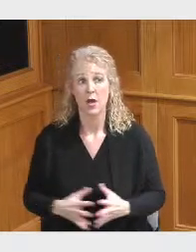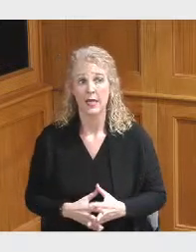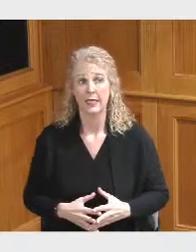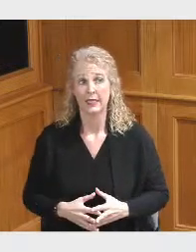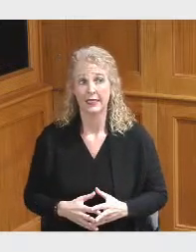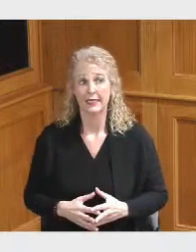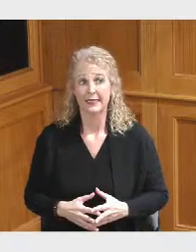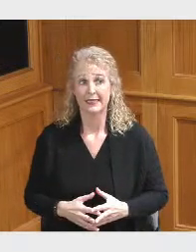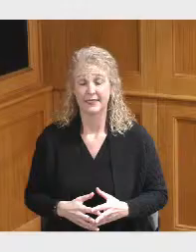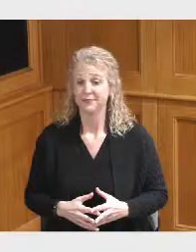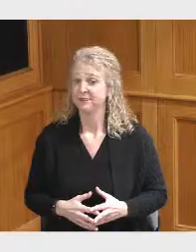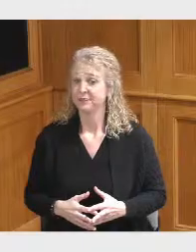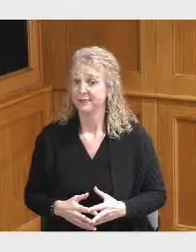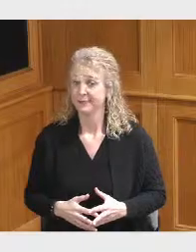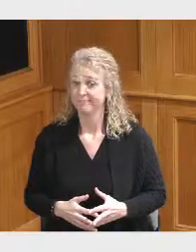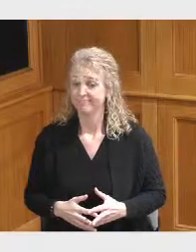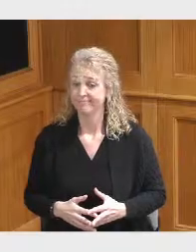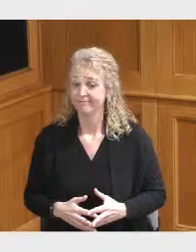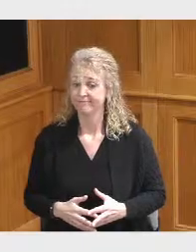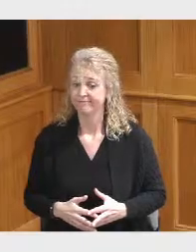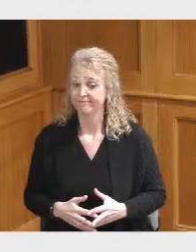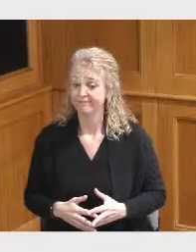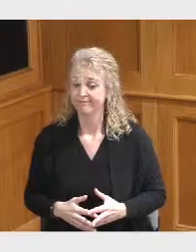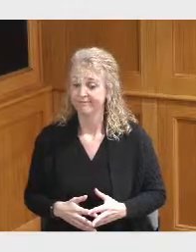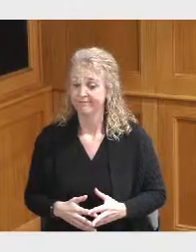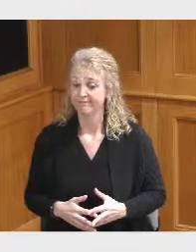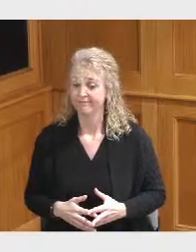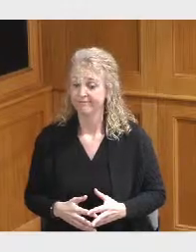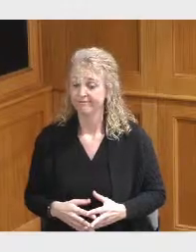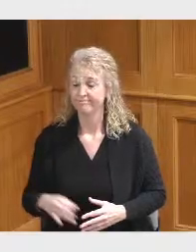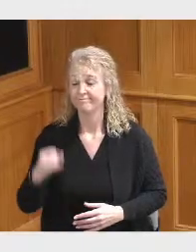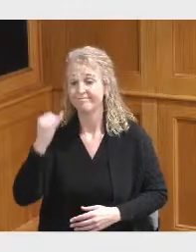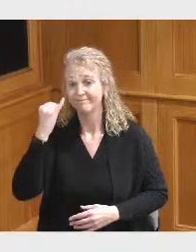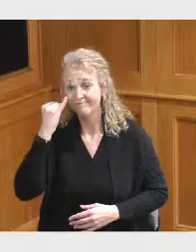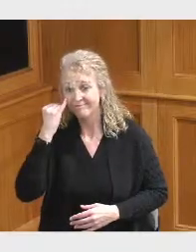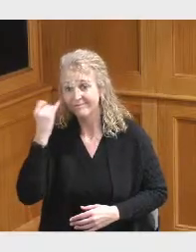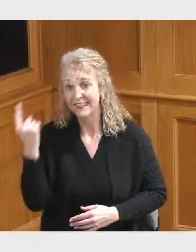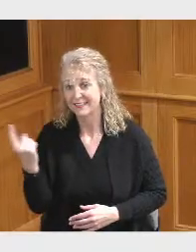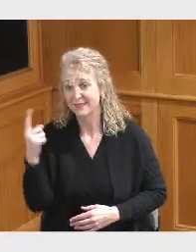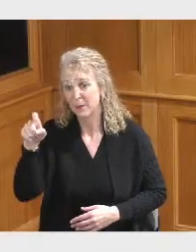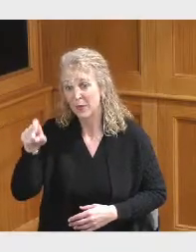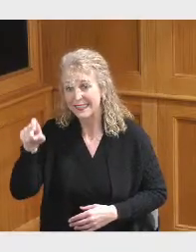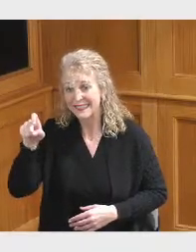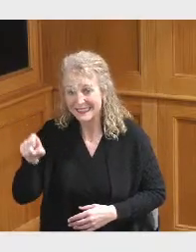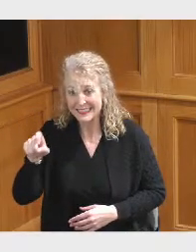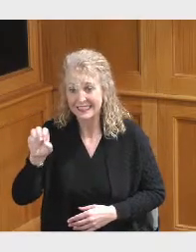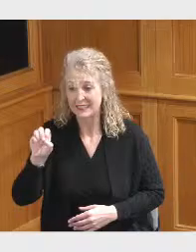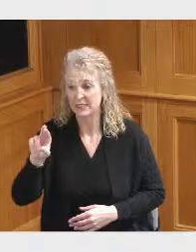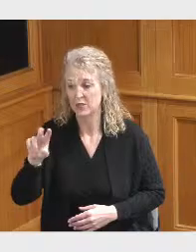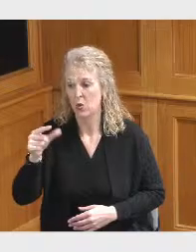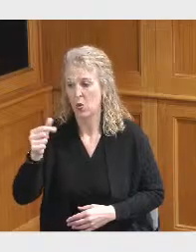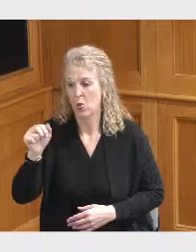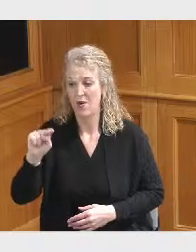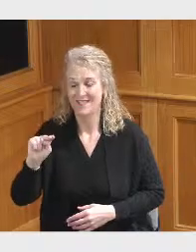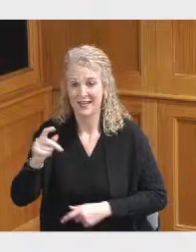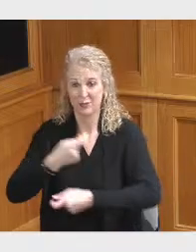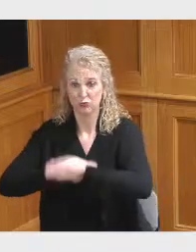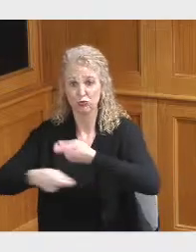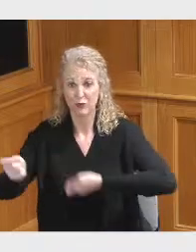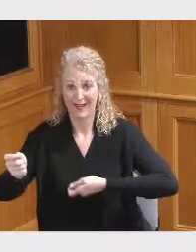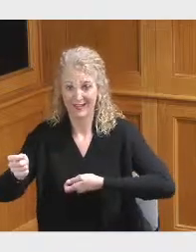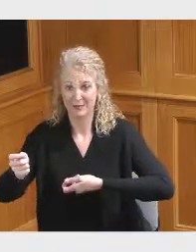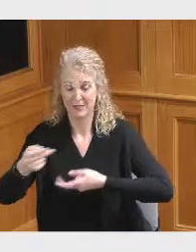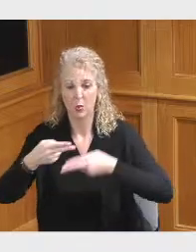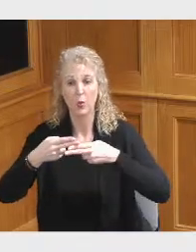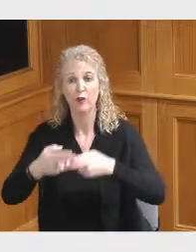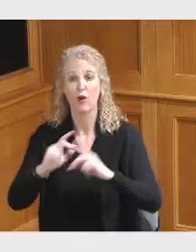A life of a potential recipient for transplant gets changed, or it's a gift of